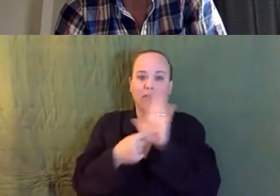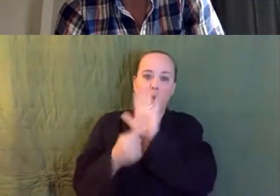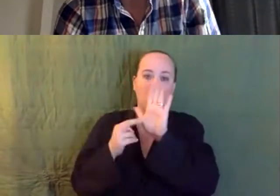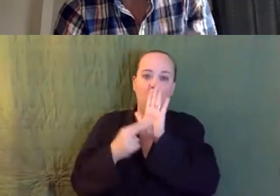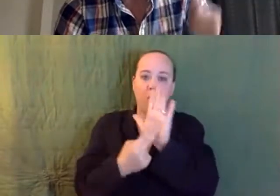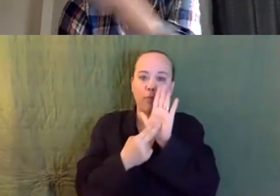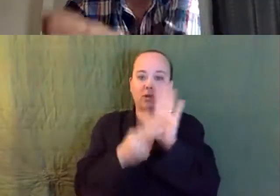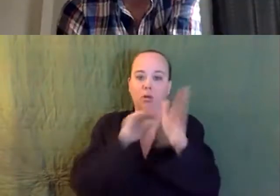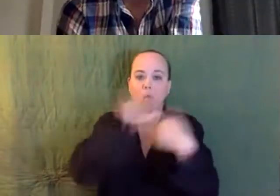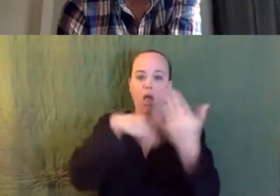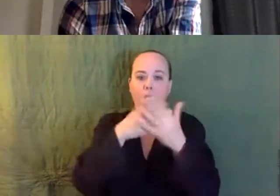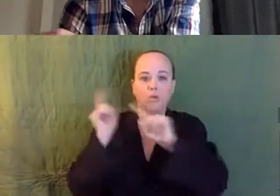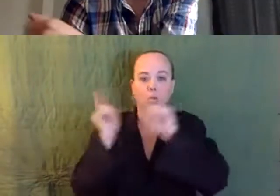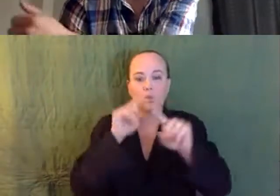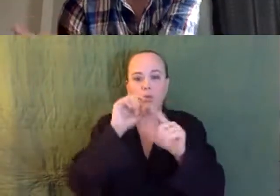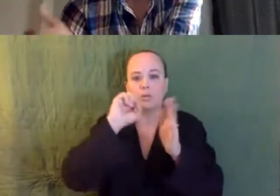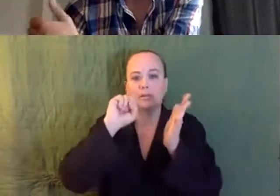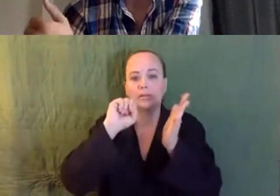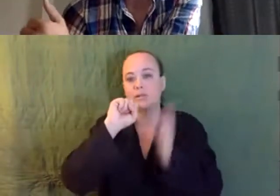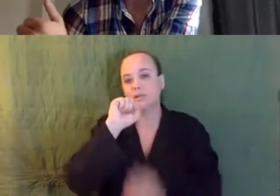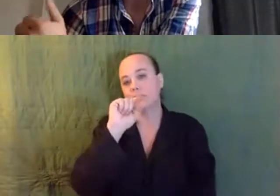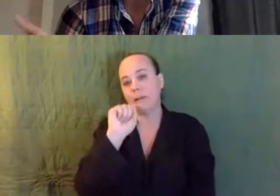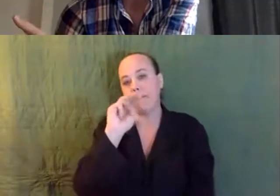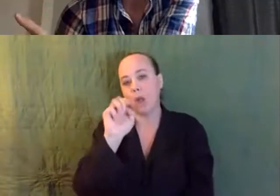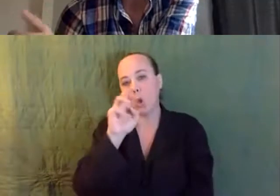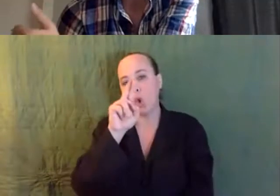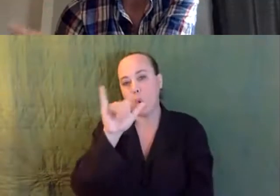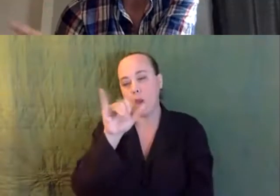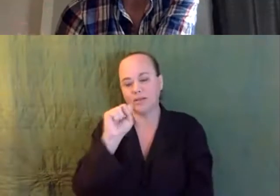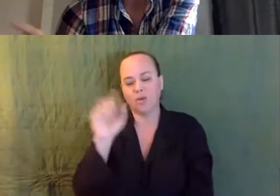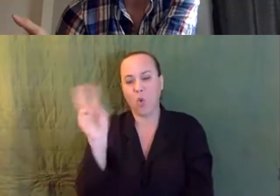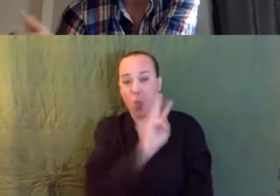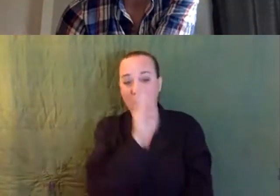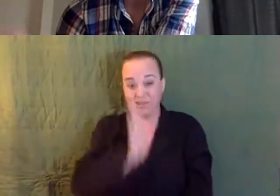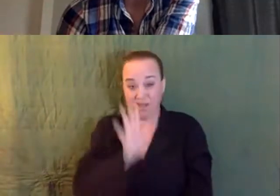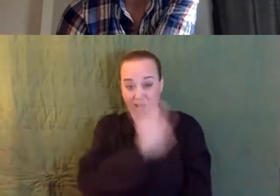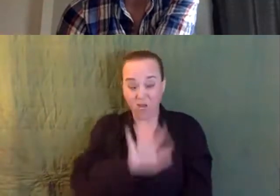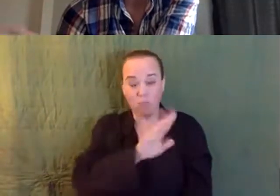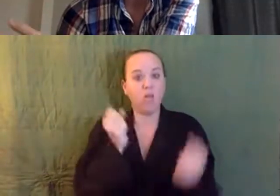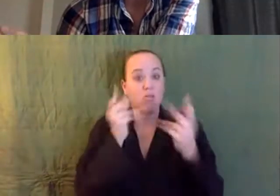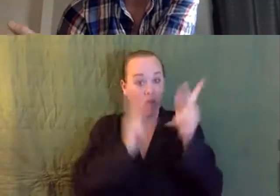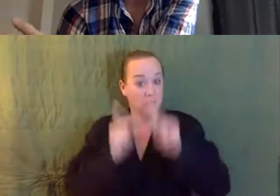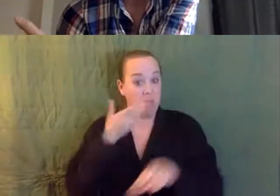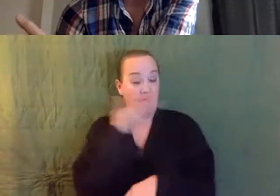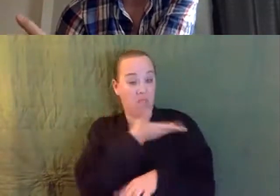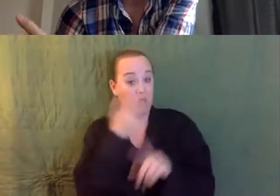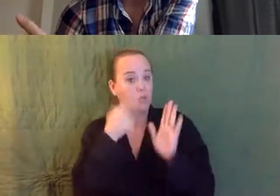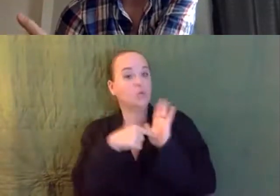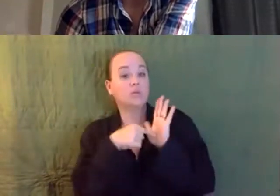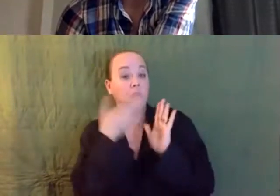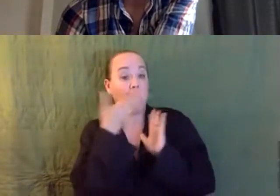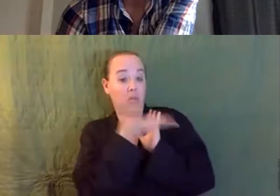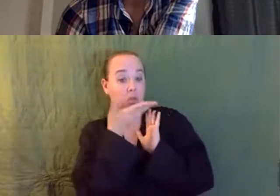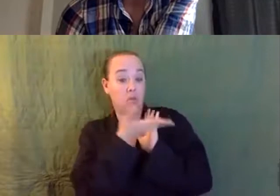went to St. Mary's on the west side, and there are a lot of folks there, for example, who have